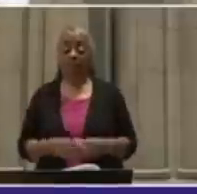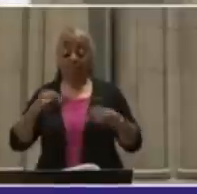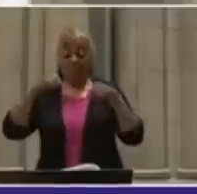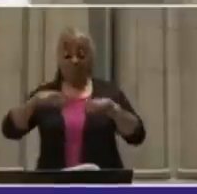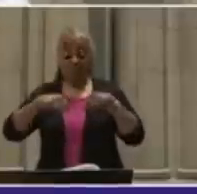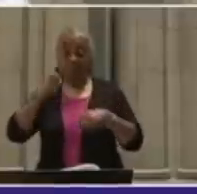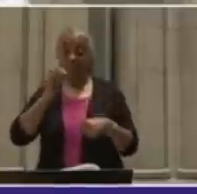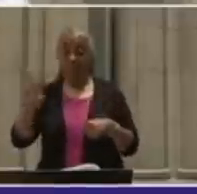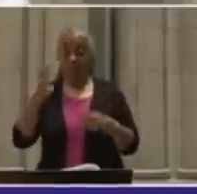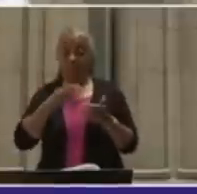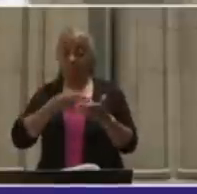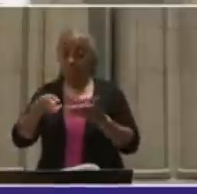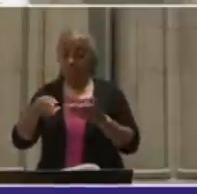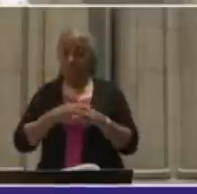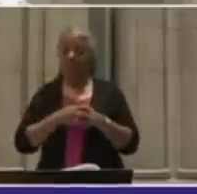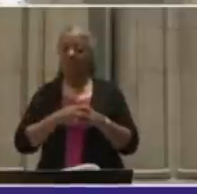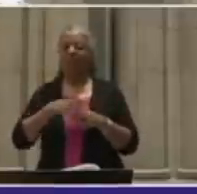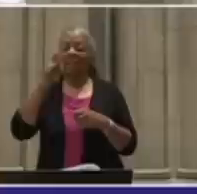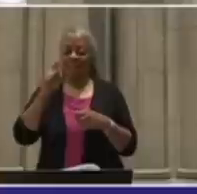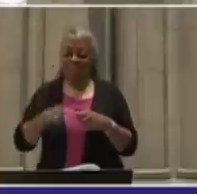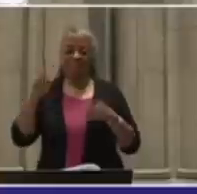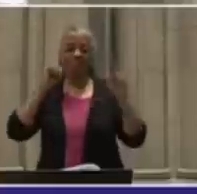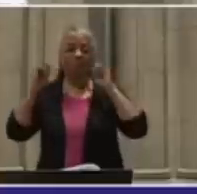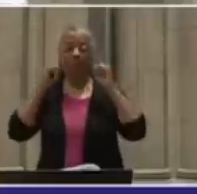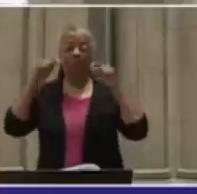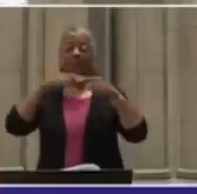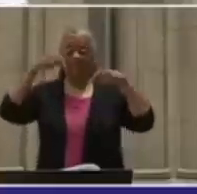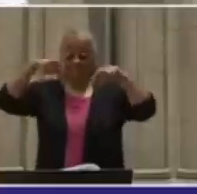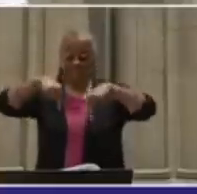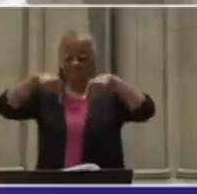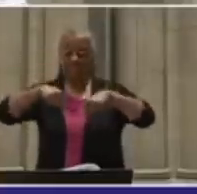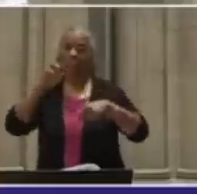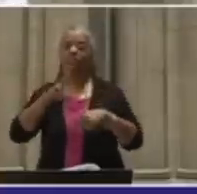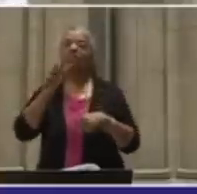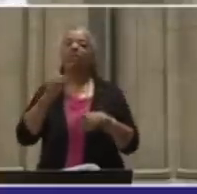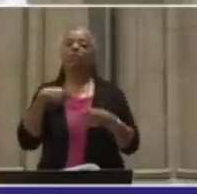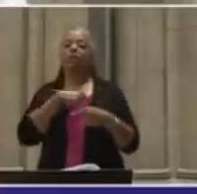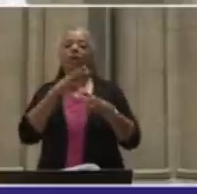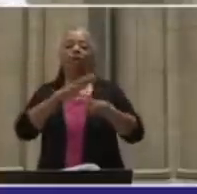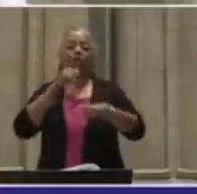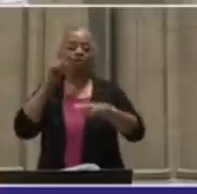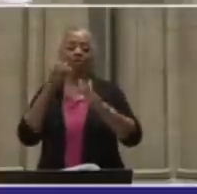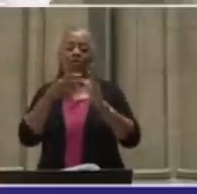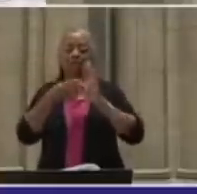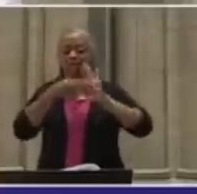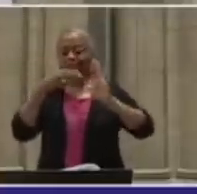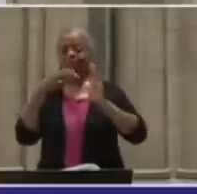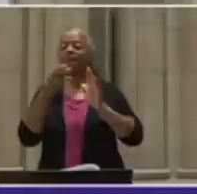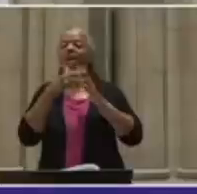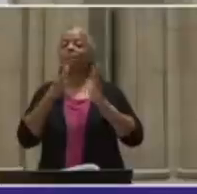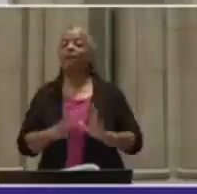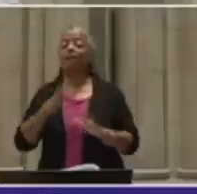raw truth needs to be heard in this country we call America,